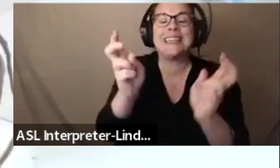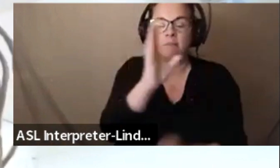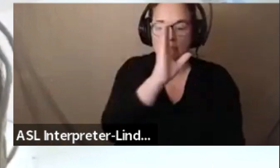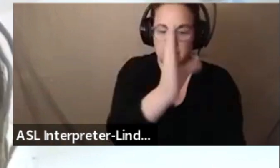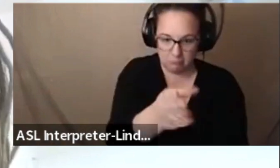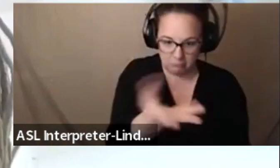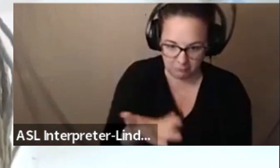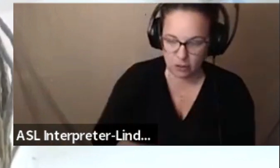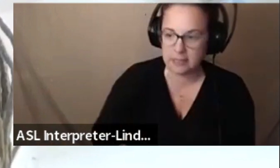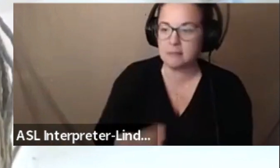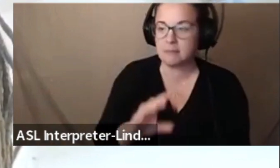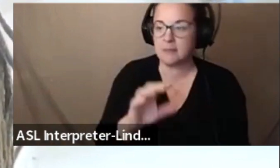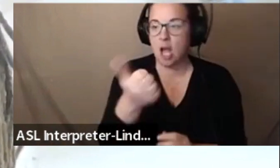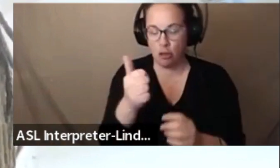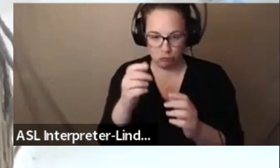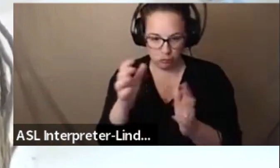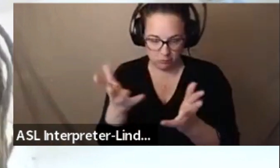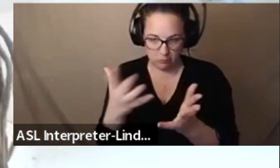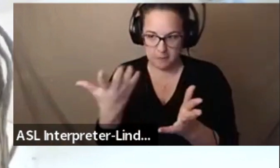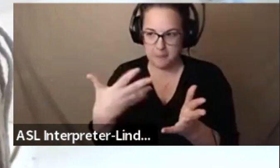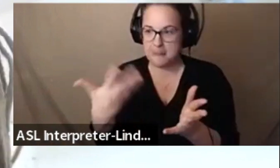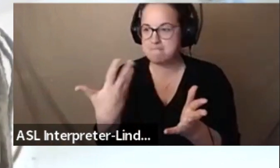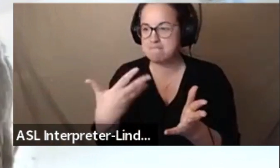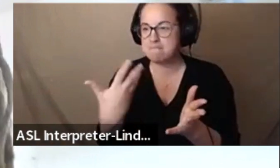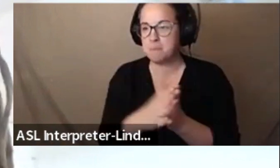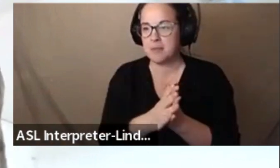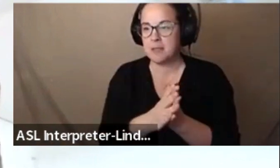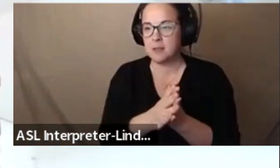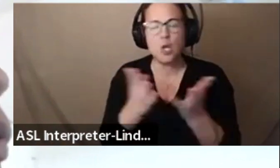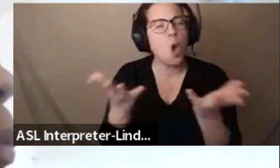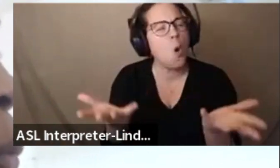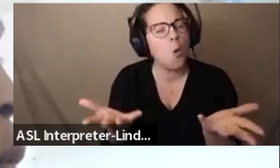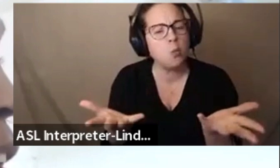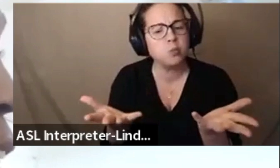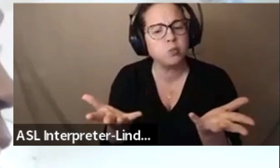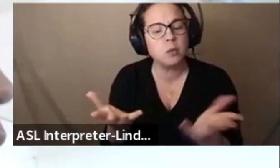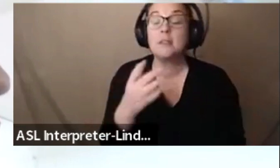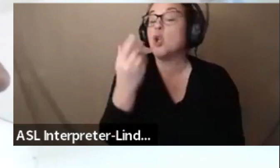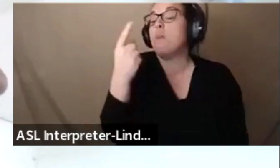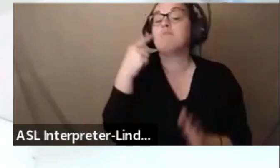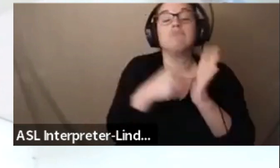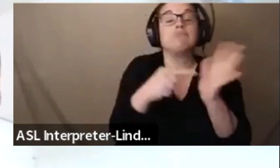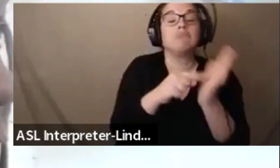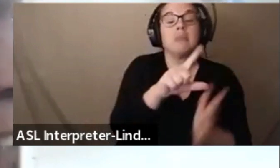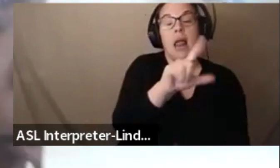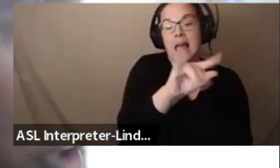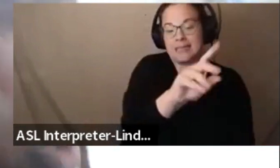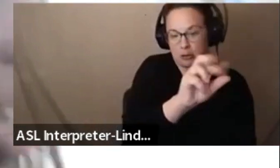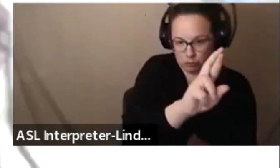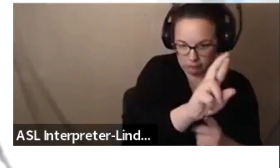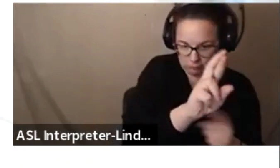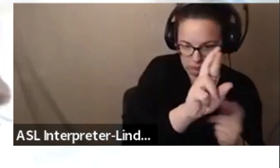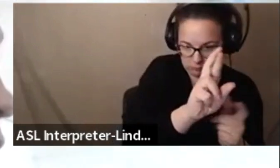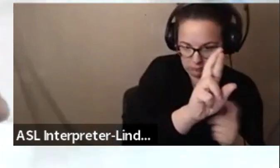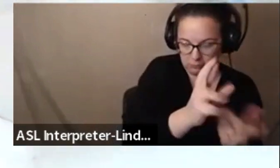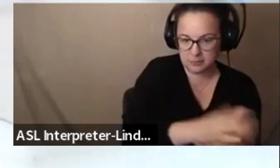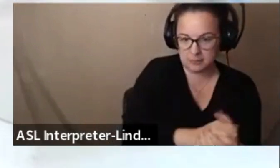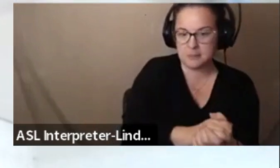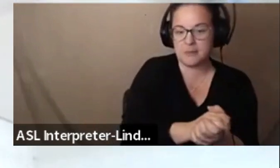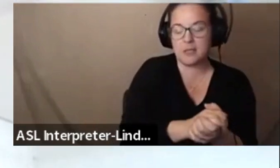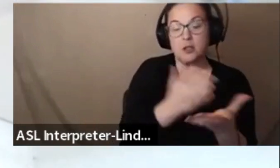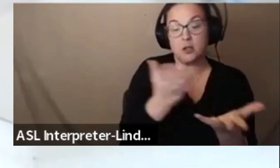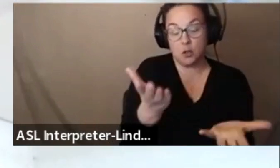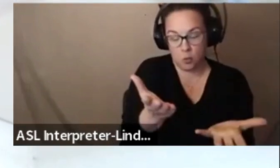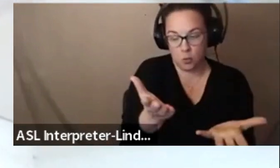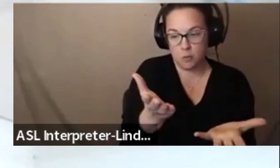notionally heterosexual, straight, then what? And how does that work? If you've got Lysander